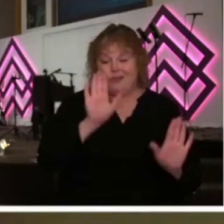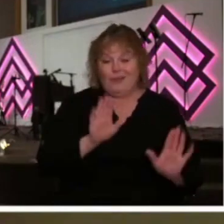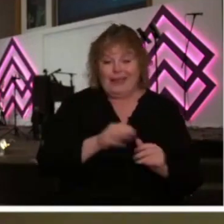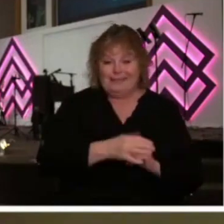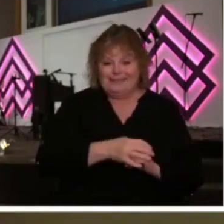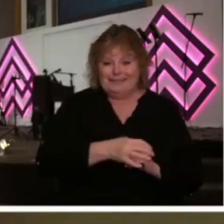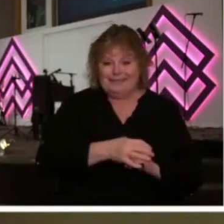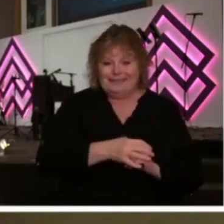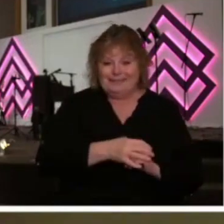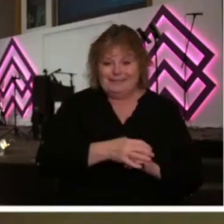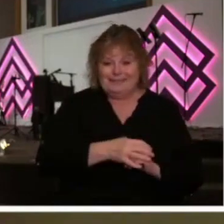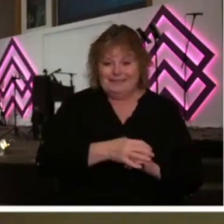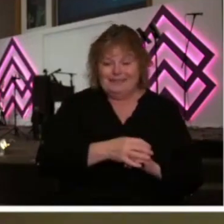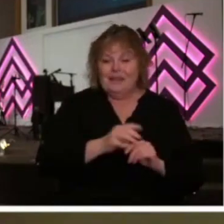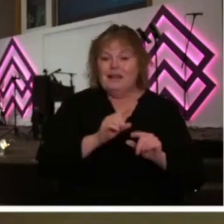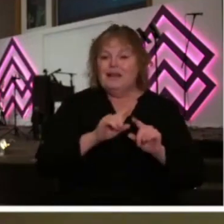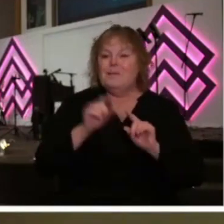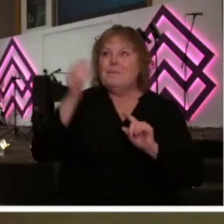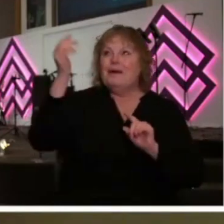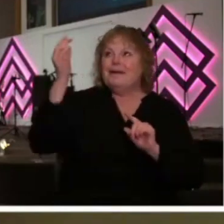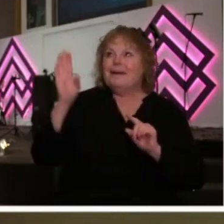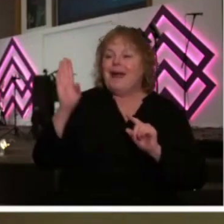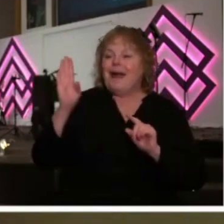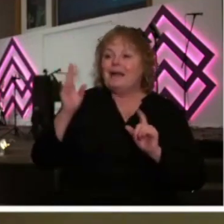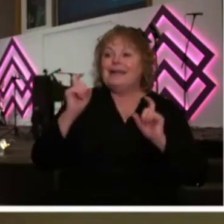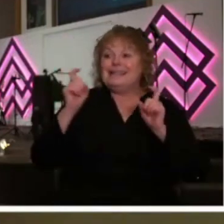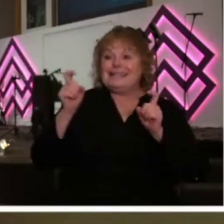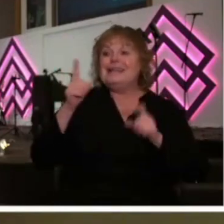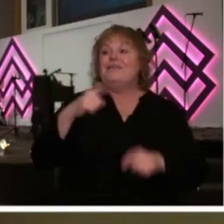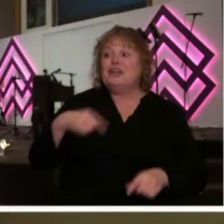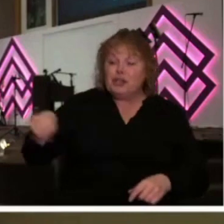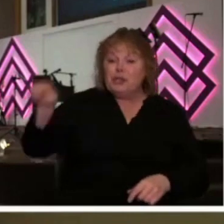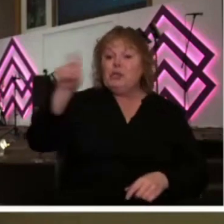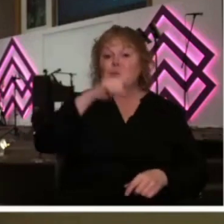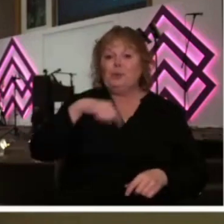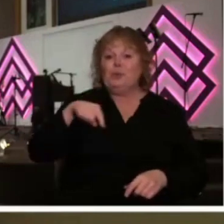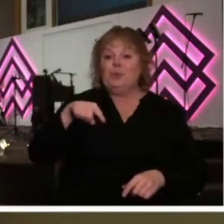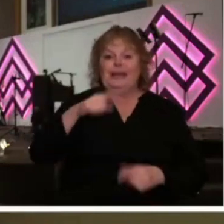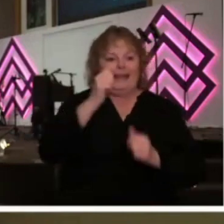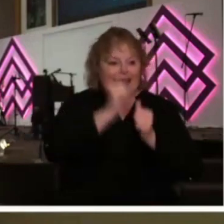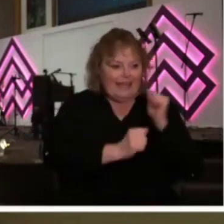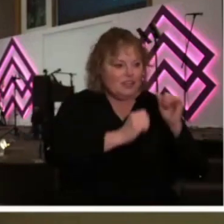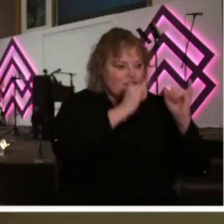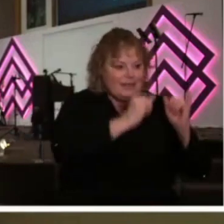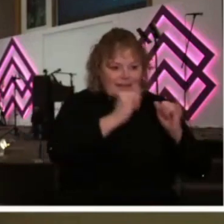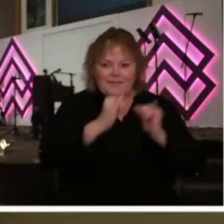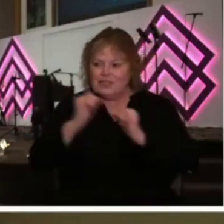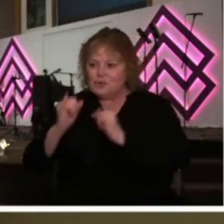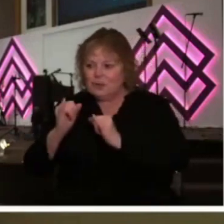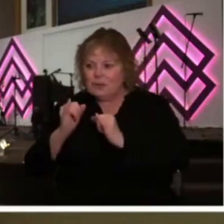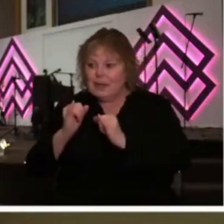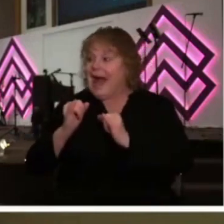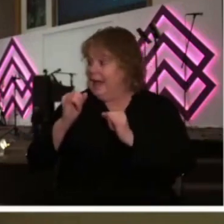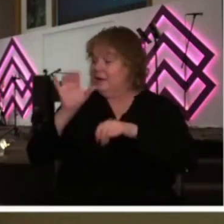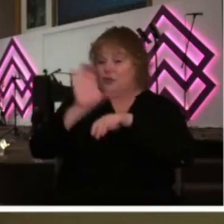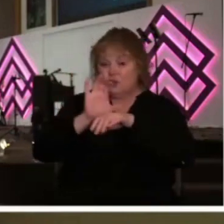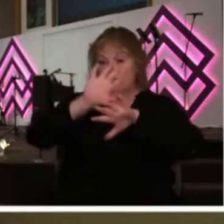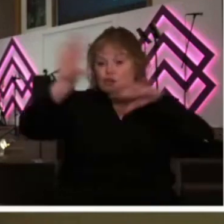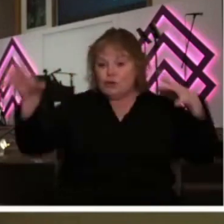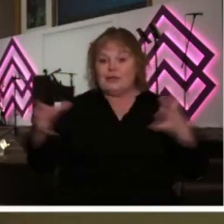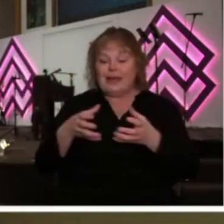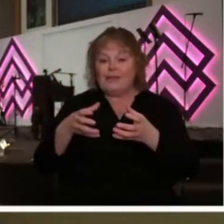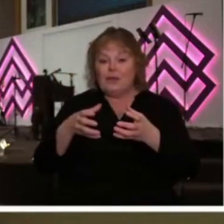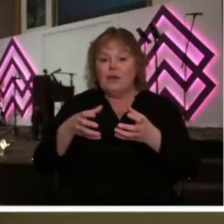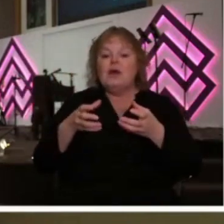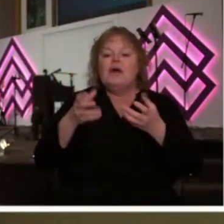God is giving you individually and us corporately the option to join his story and to